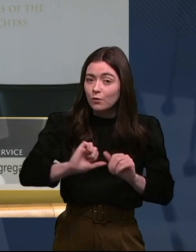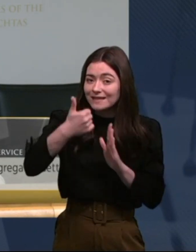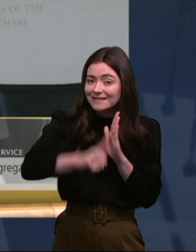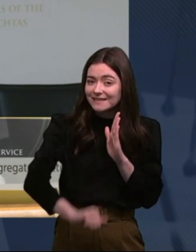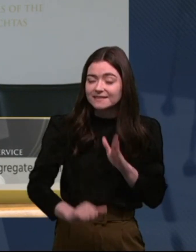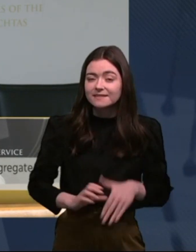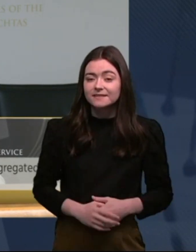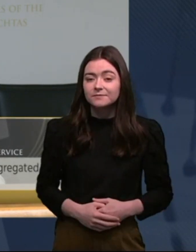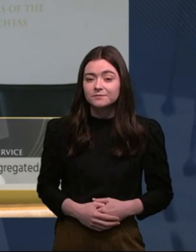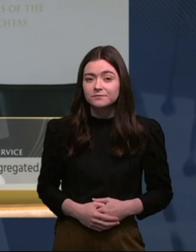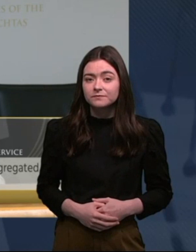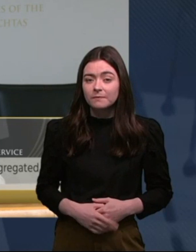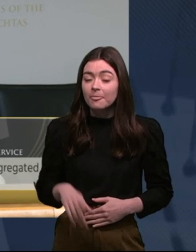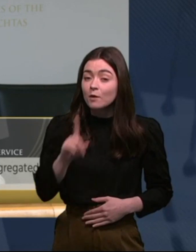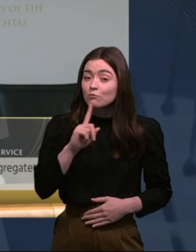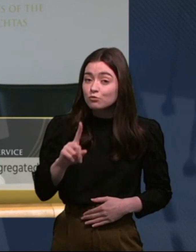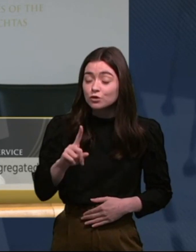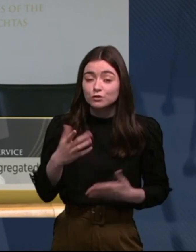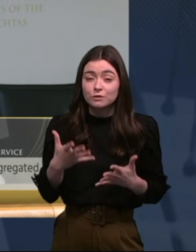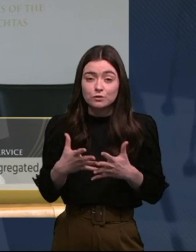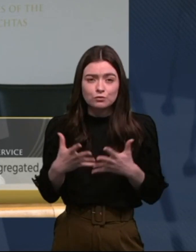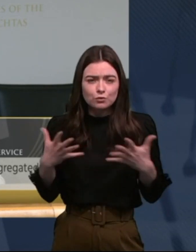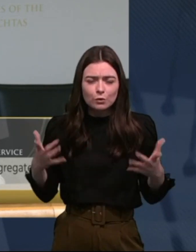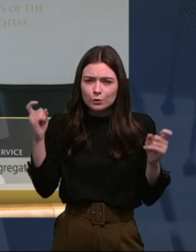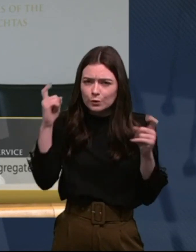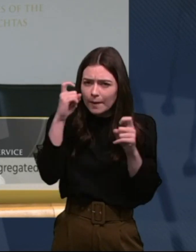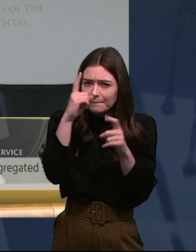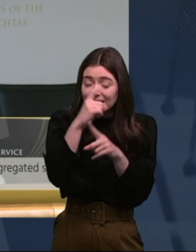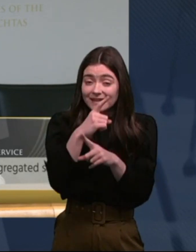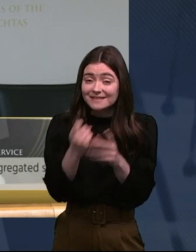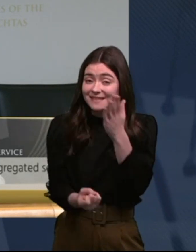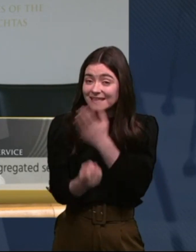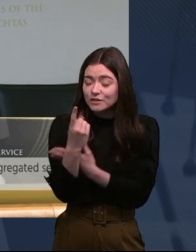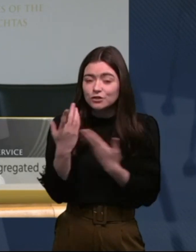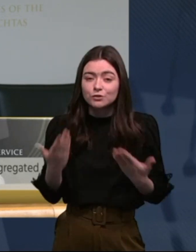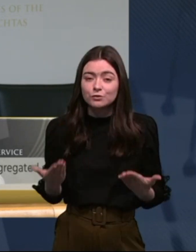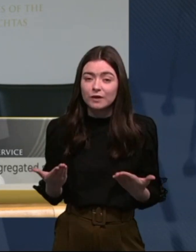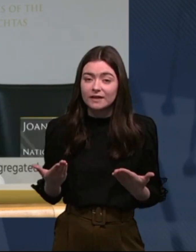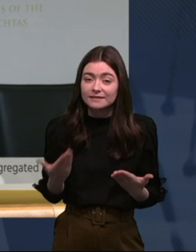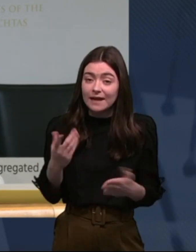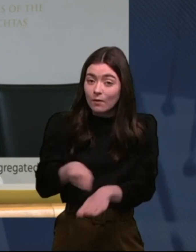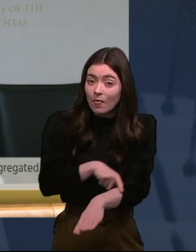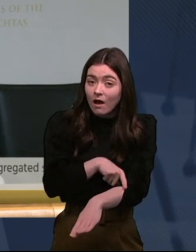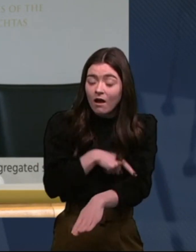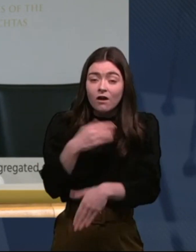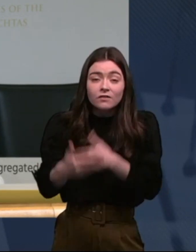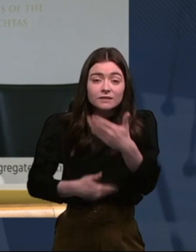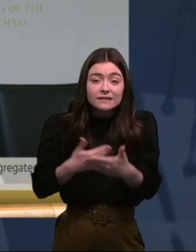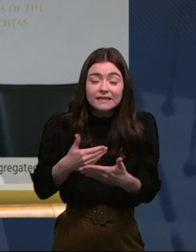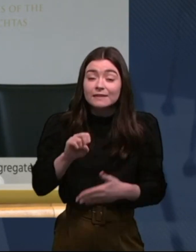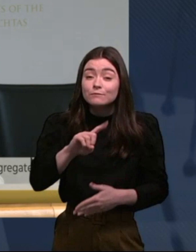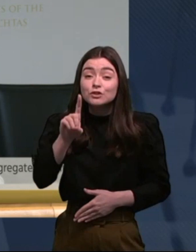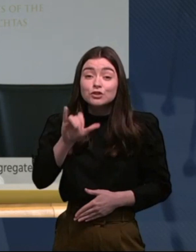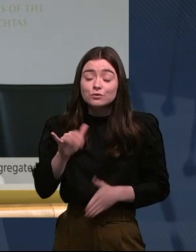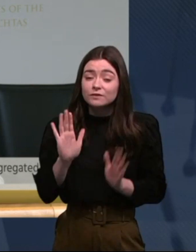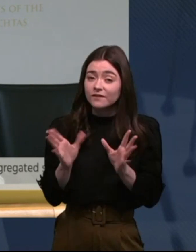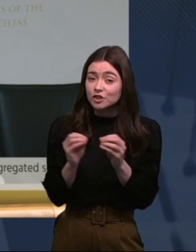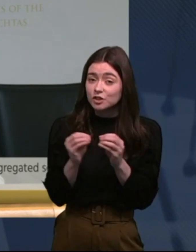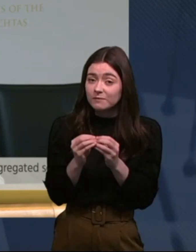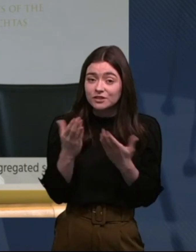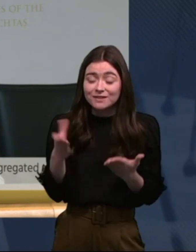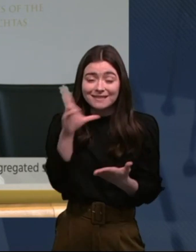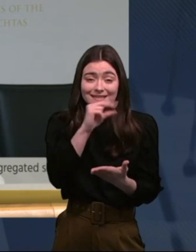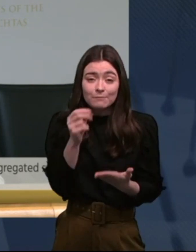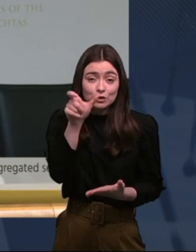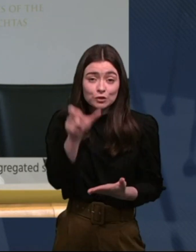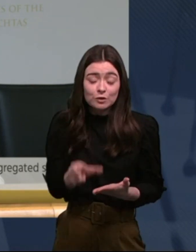there. But with the growth in complexity of the issues and the duration, I mean, Susie referenced, the example of